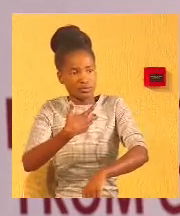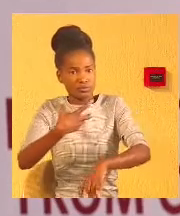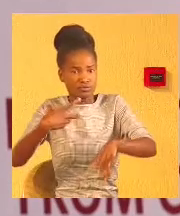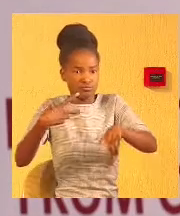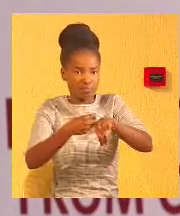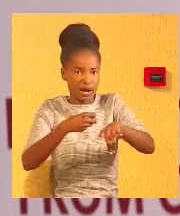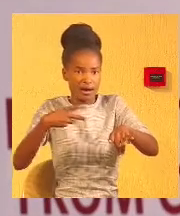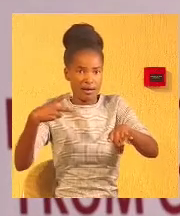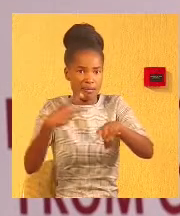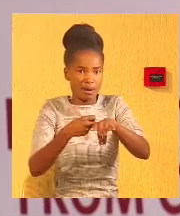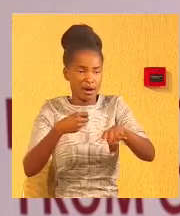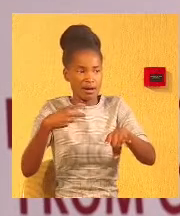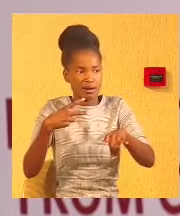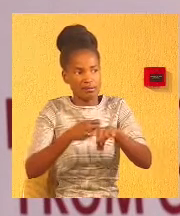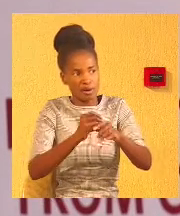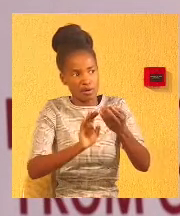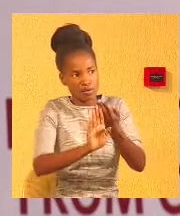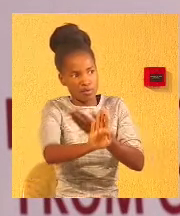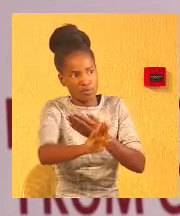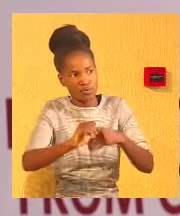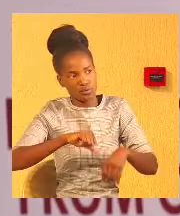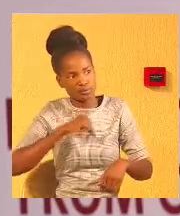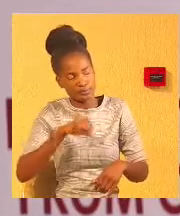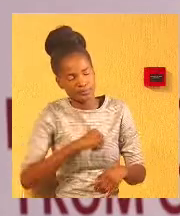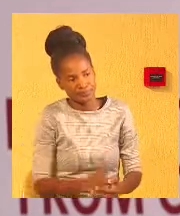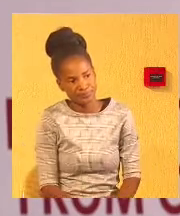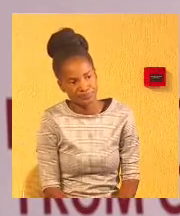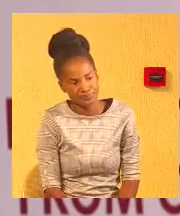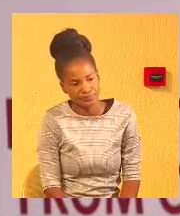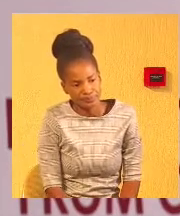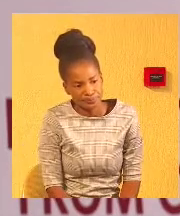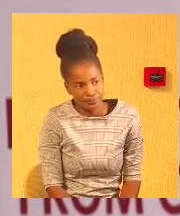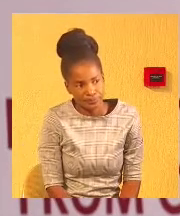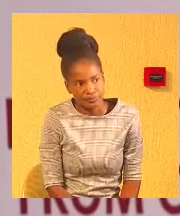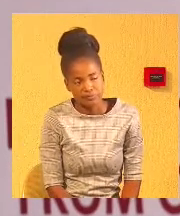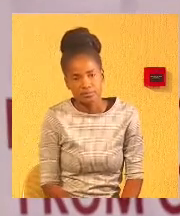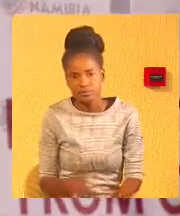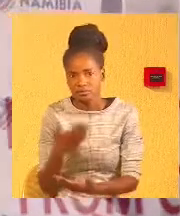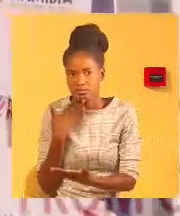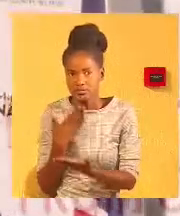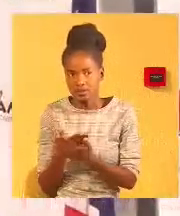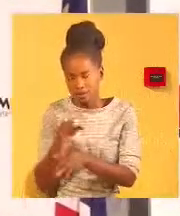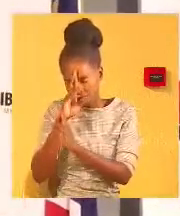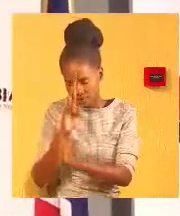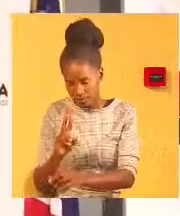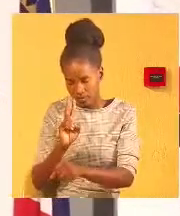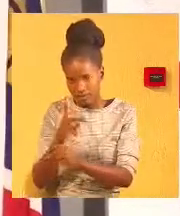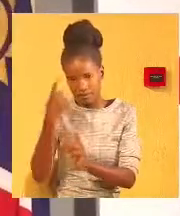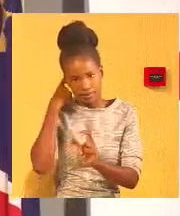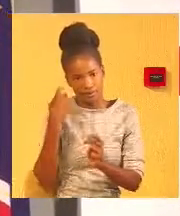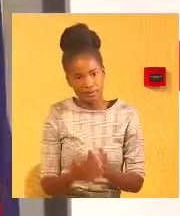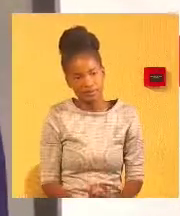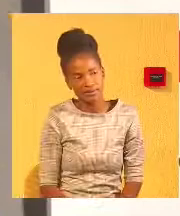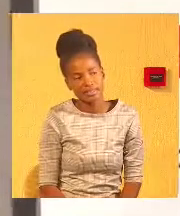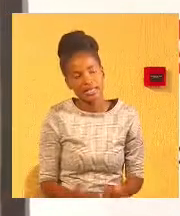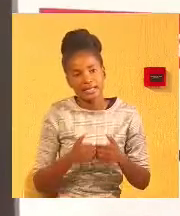could just also respond to those ones. Okay. Thank you once again, Honorable Deputy Minister. Let